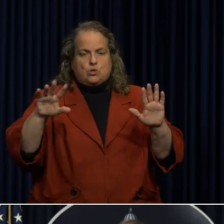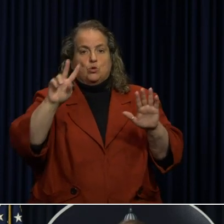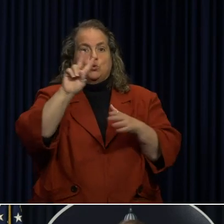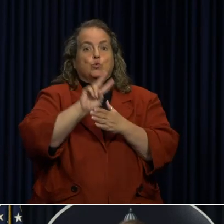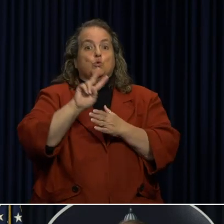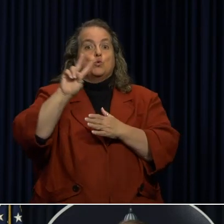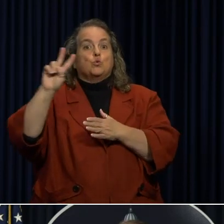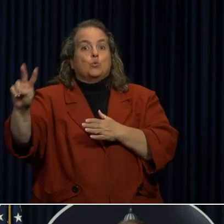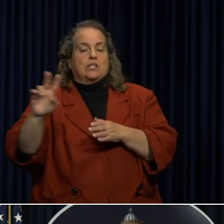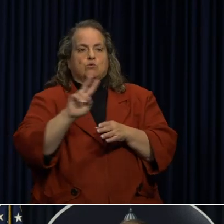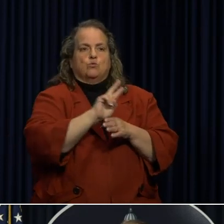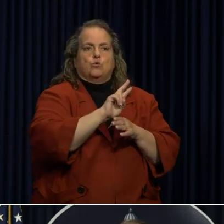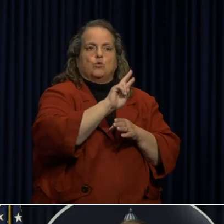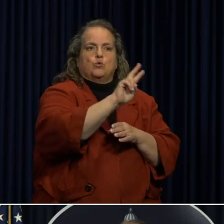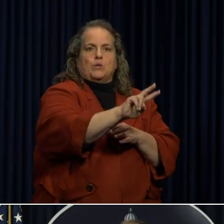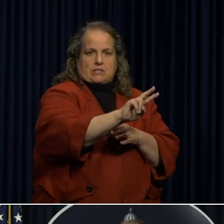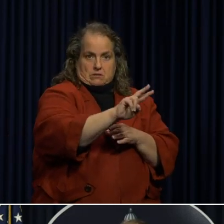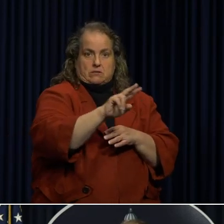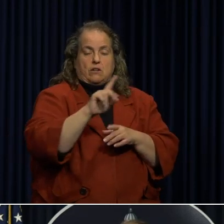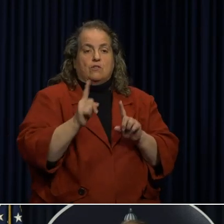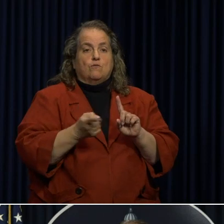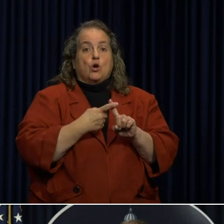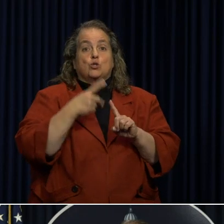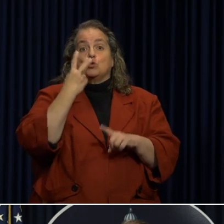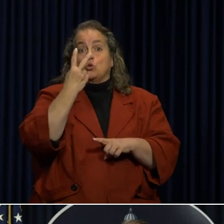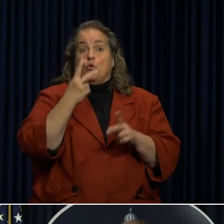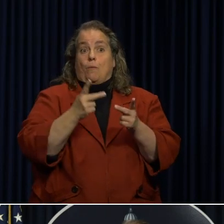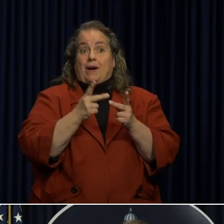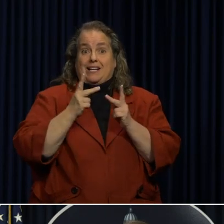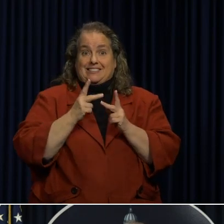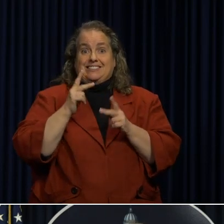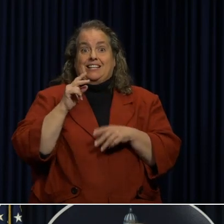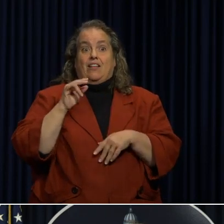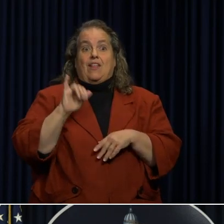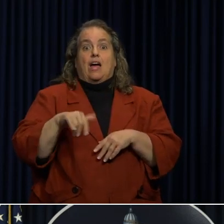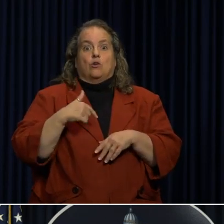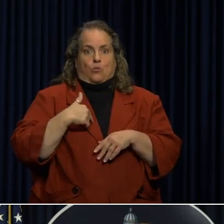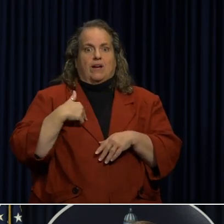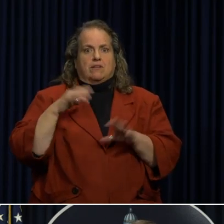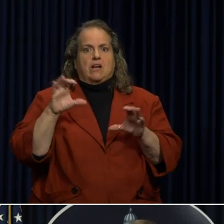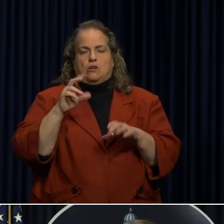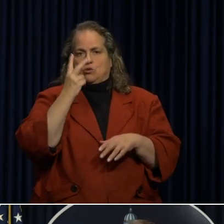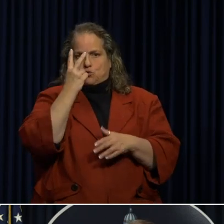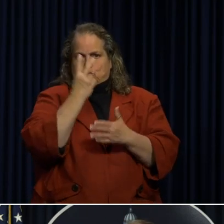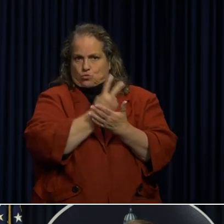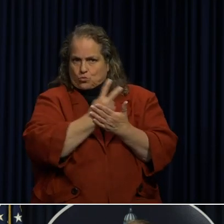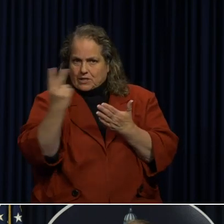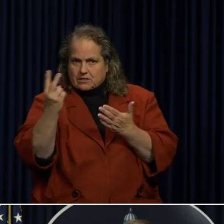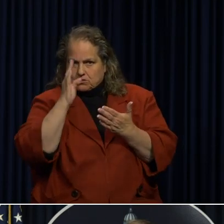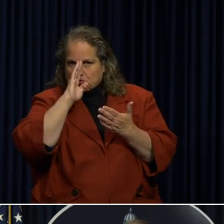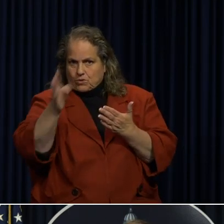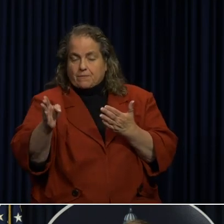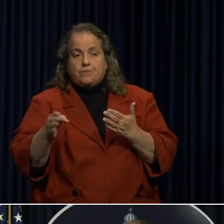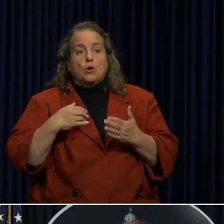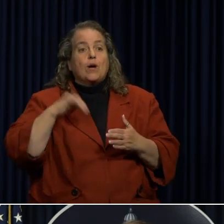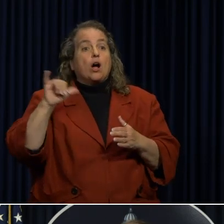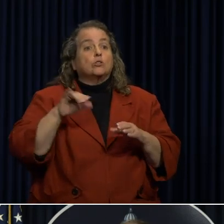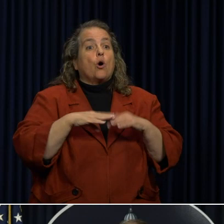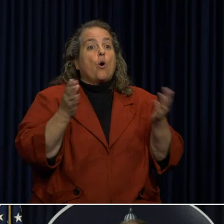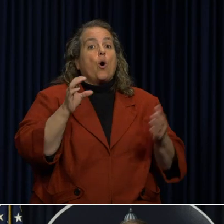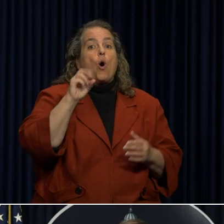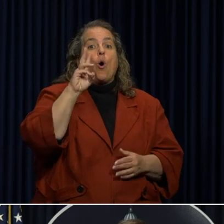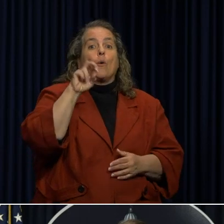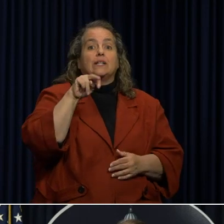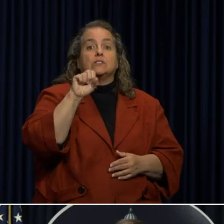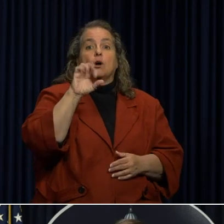weeks. Those will be the first 2 sites that we've gone 2 straight weeks. We're also opening up Owensboro and Bowling Green. Those